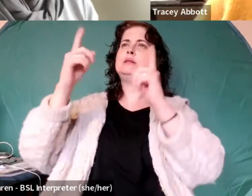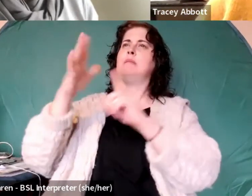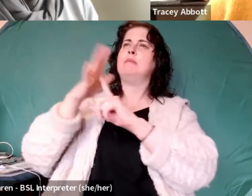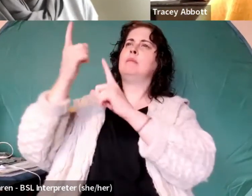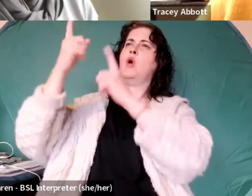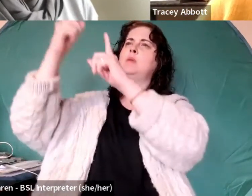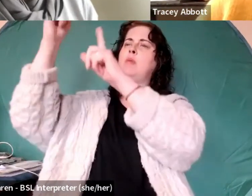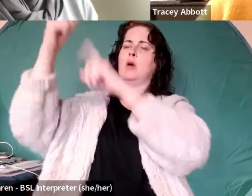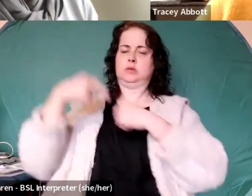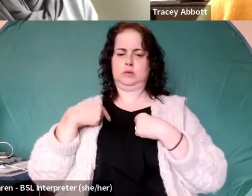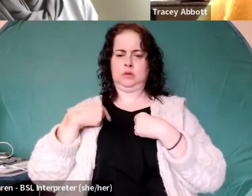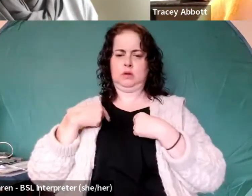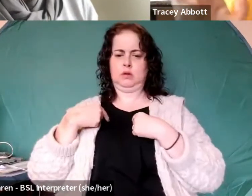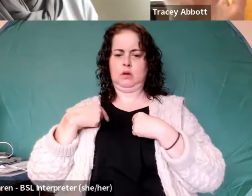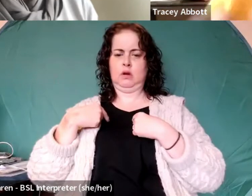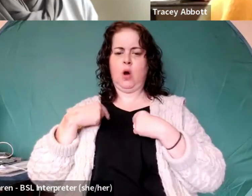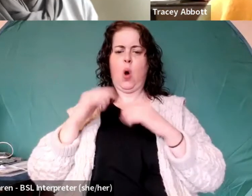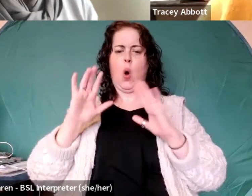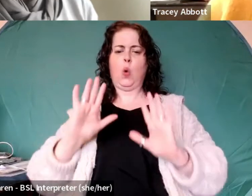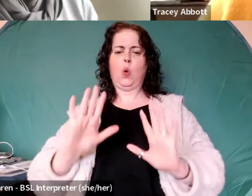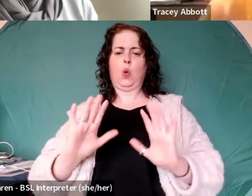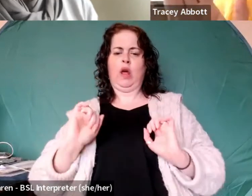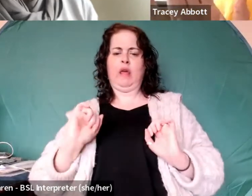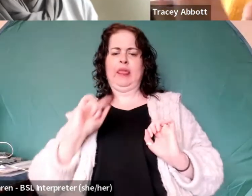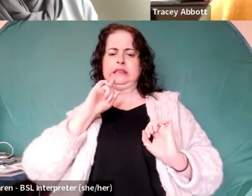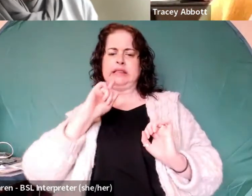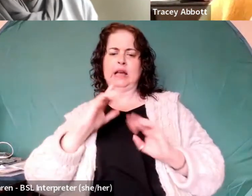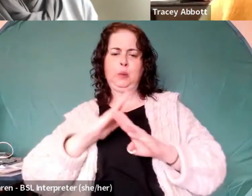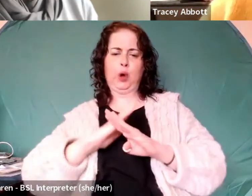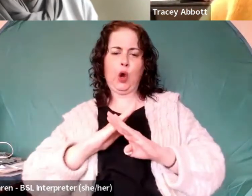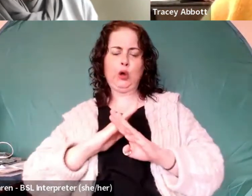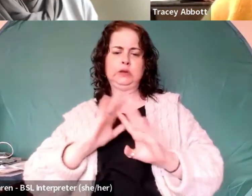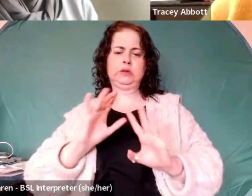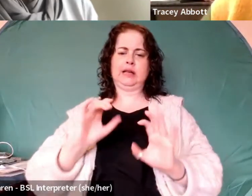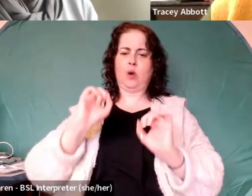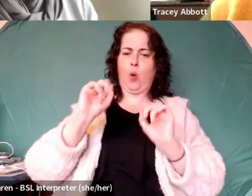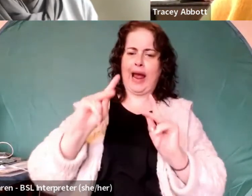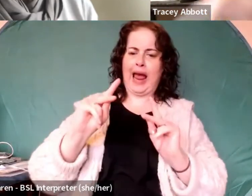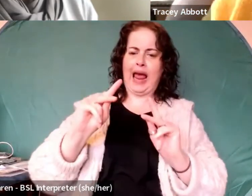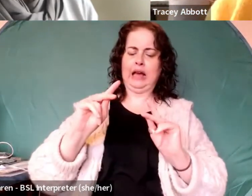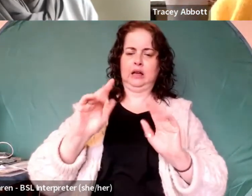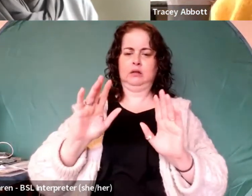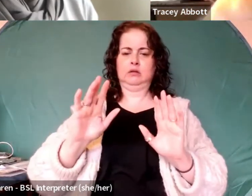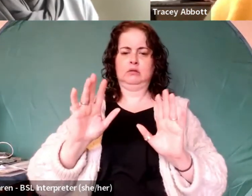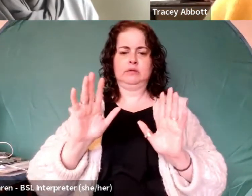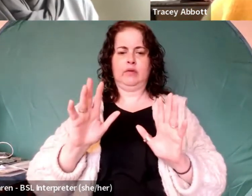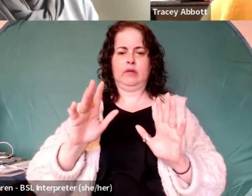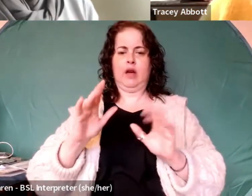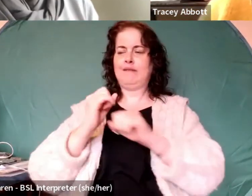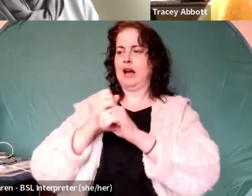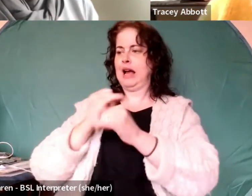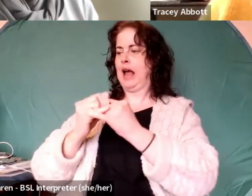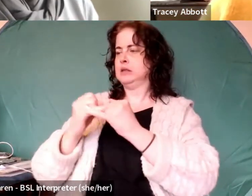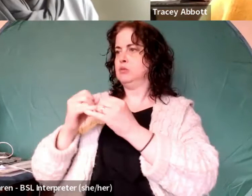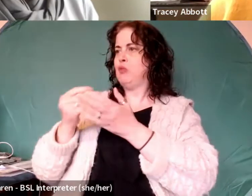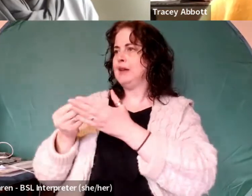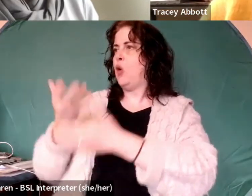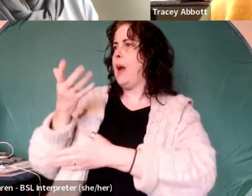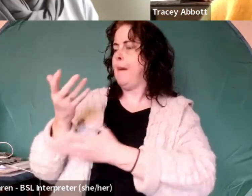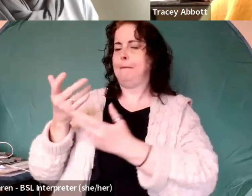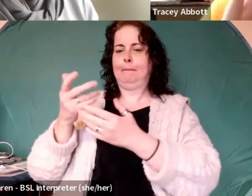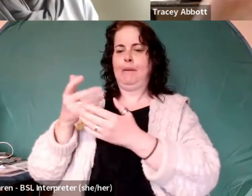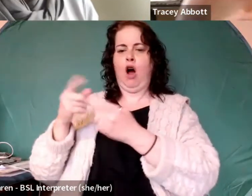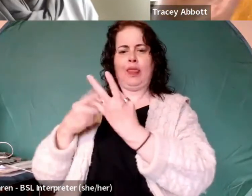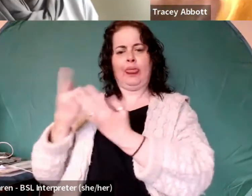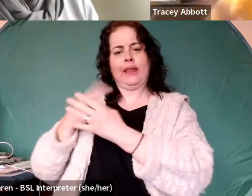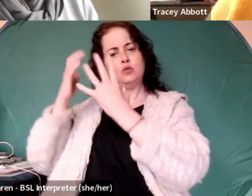what? This is a whole can of worms. They're telling me it works. It's okay. I've got other worries. We've got gas prices going up, fuel prices going up in